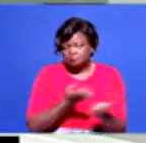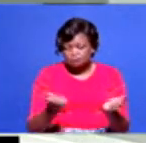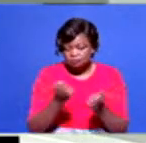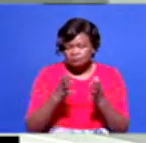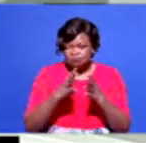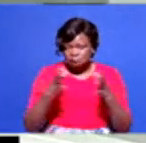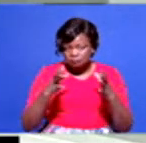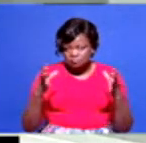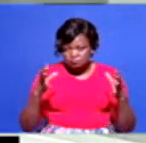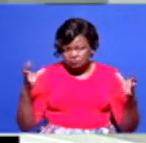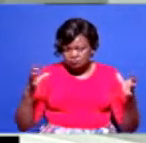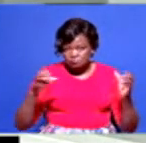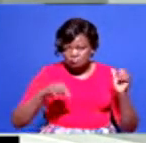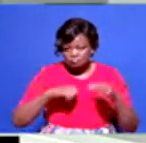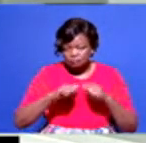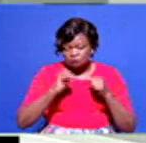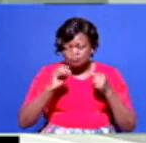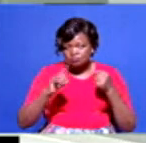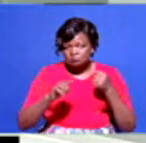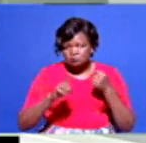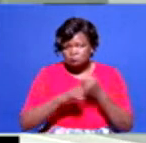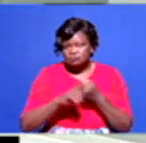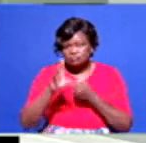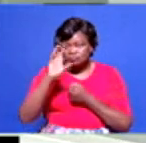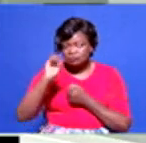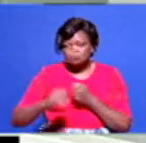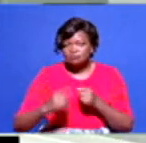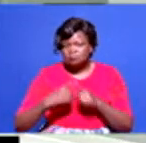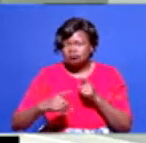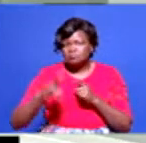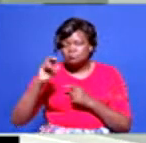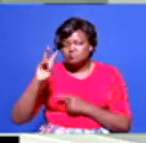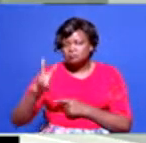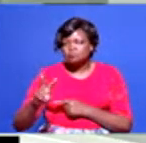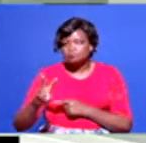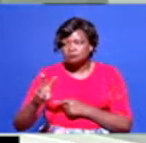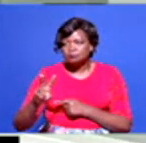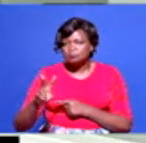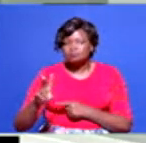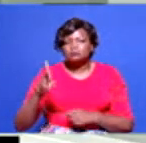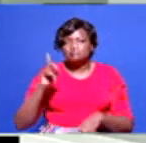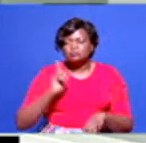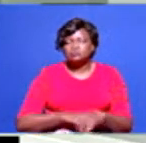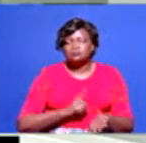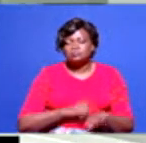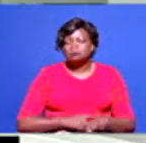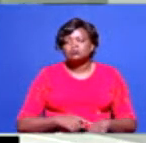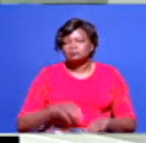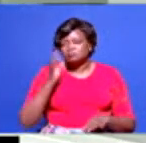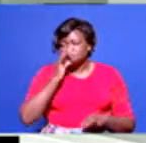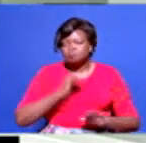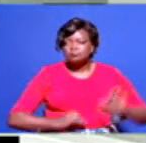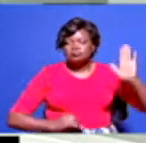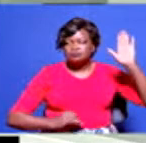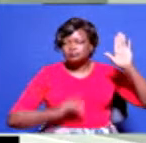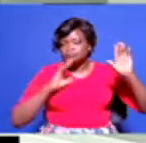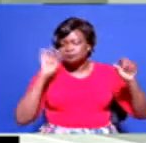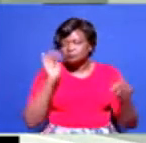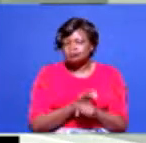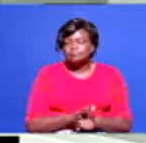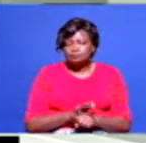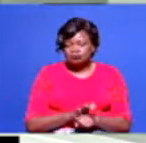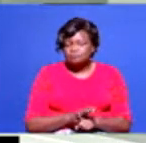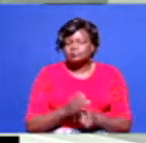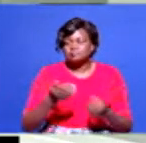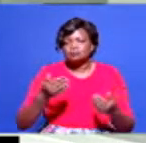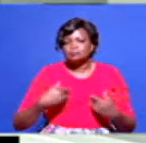by 0.6% in the year 2002. During his swearing-in, Kibaki vowed to revive economic growth